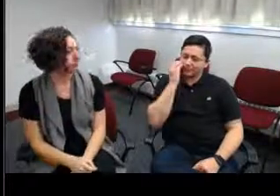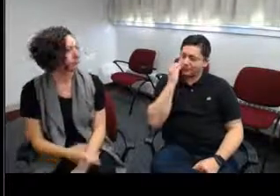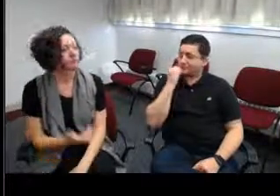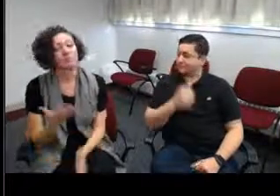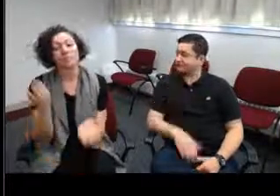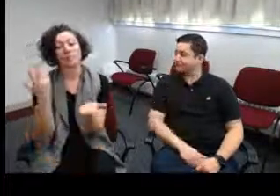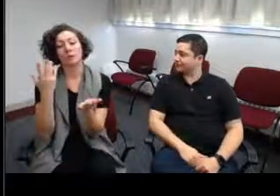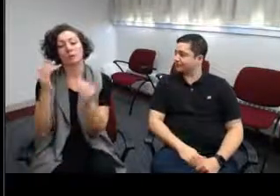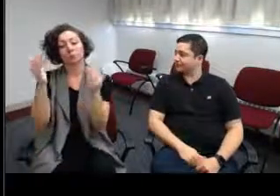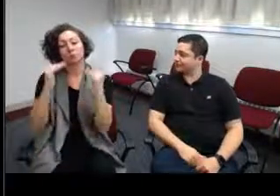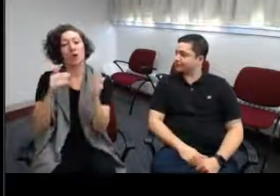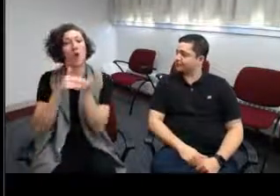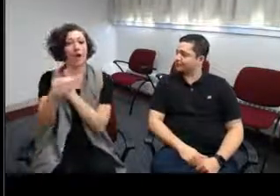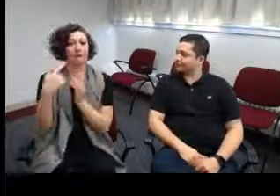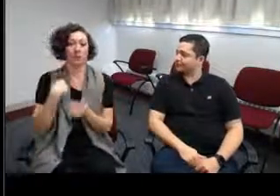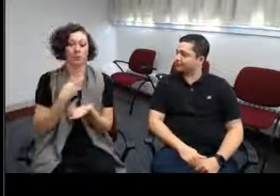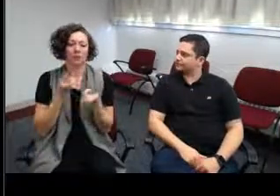challenge.